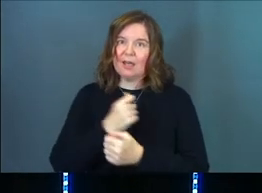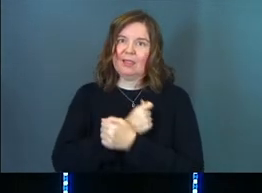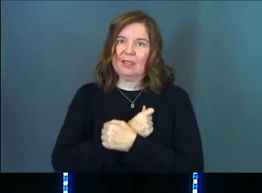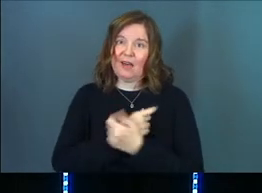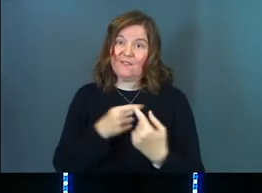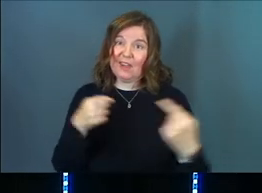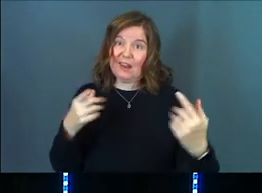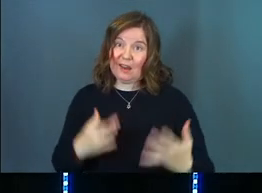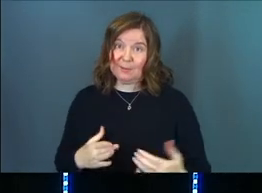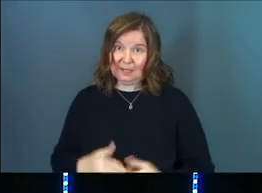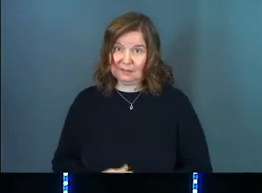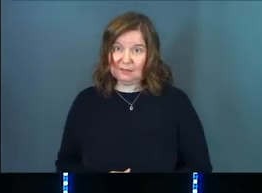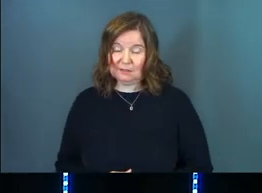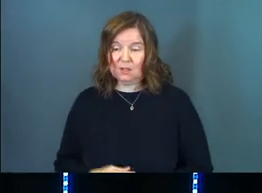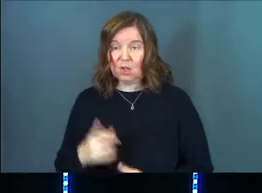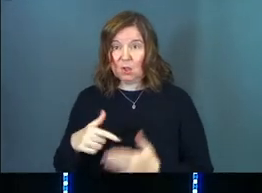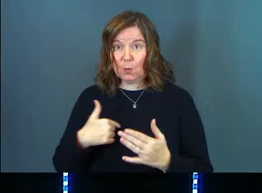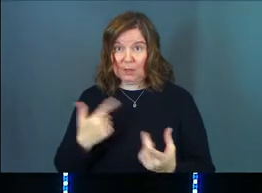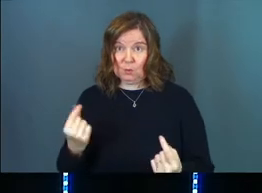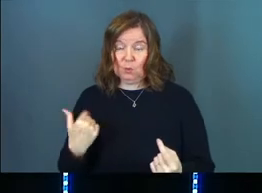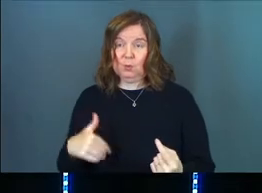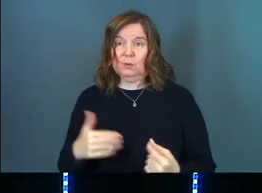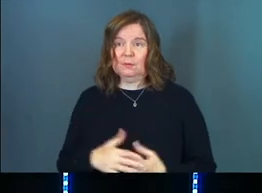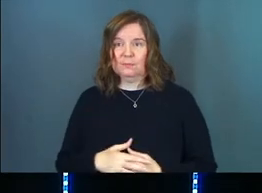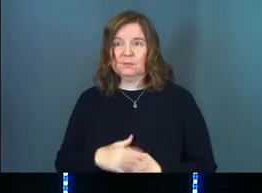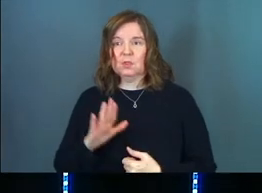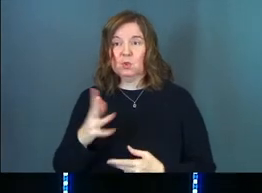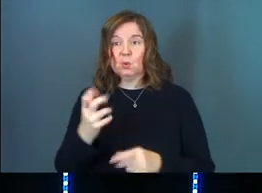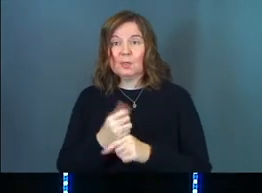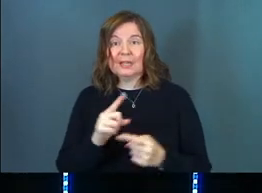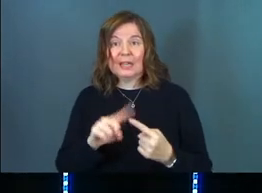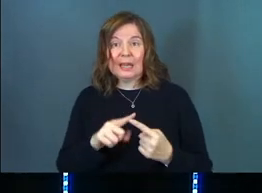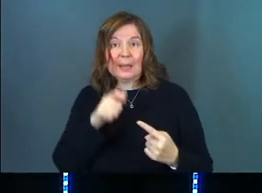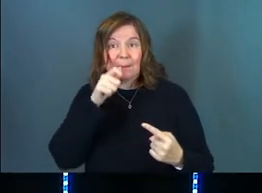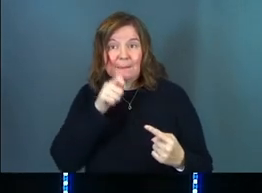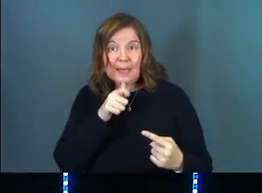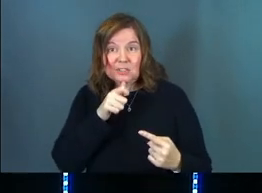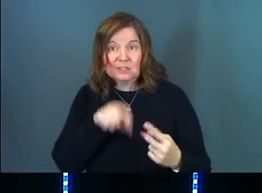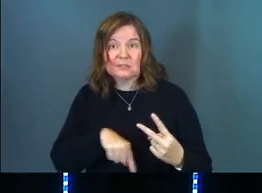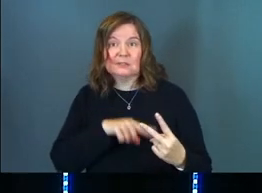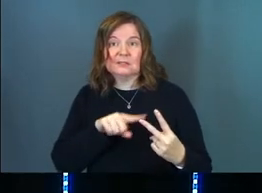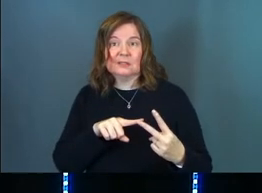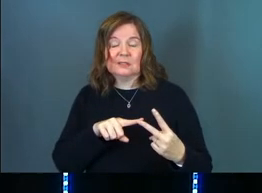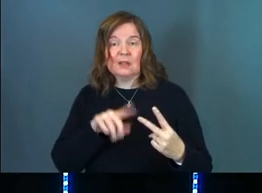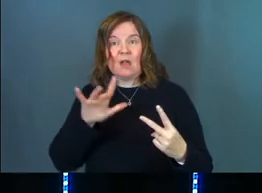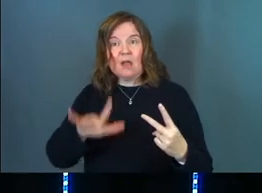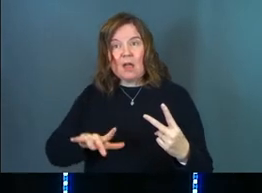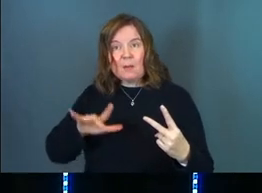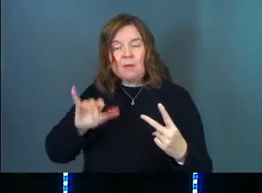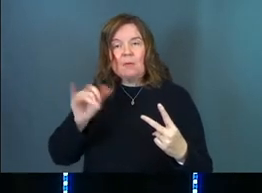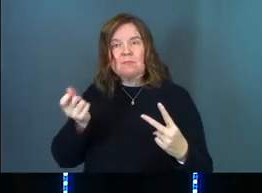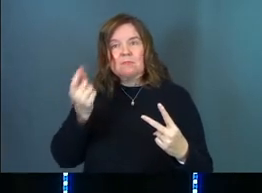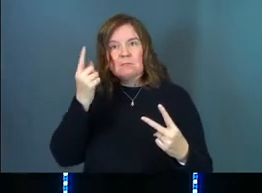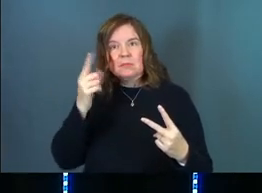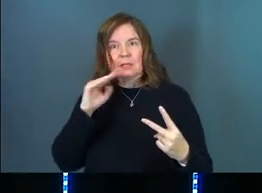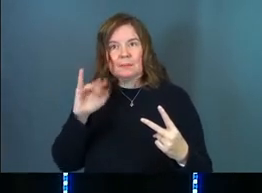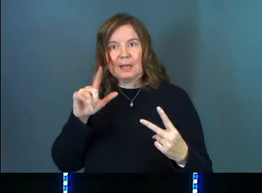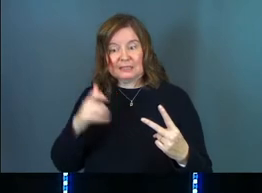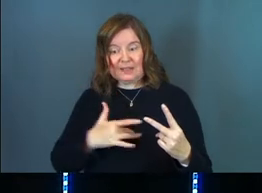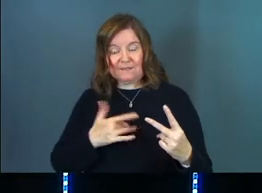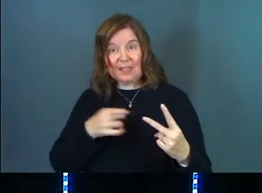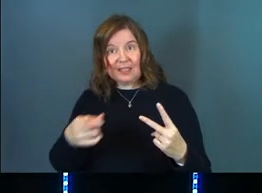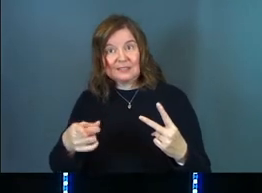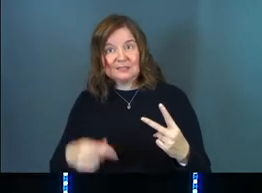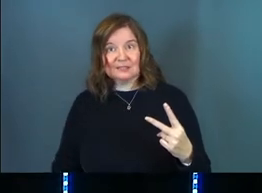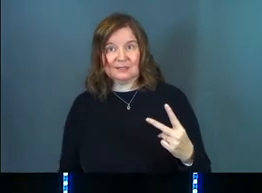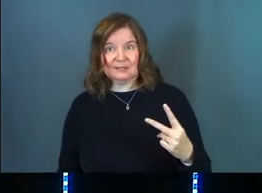enemy. Look at what this will do to you. You're going to get patient. You're going to get empathetic. You're going to start thinking about Malchus's